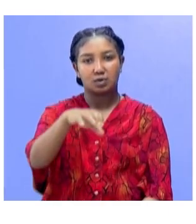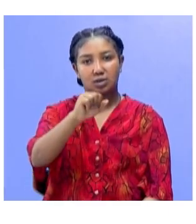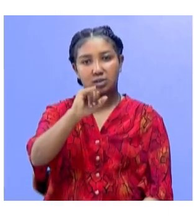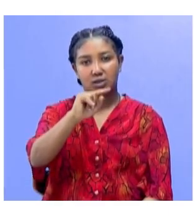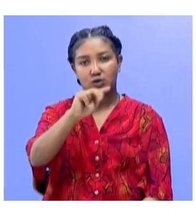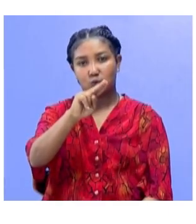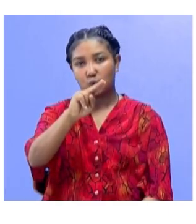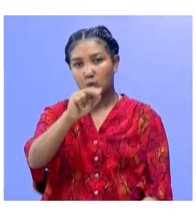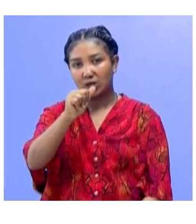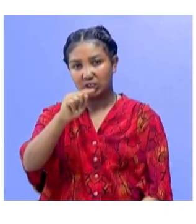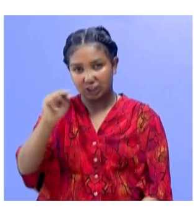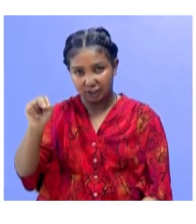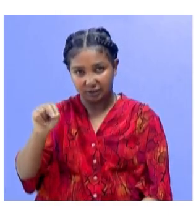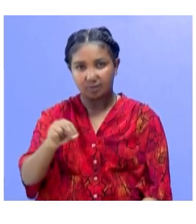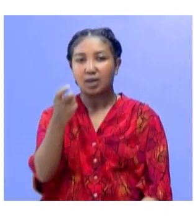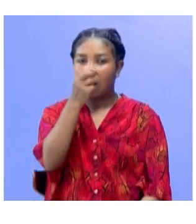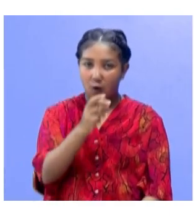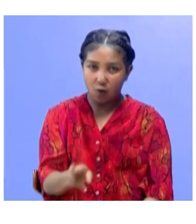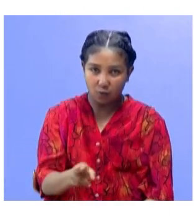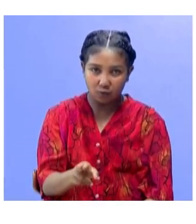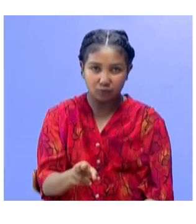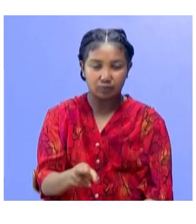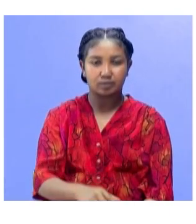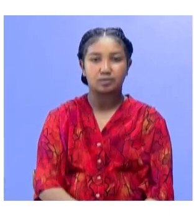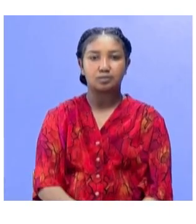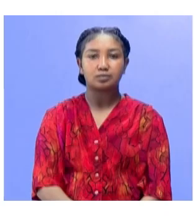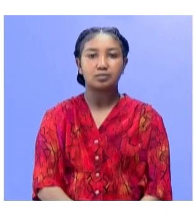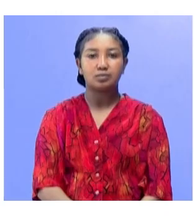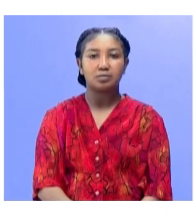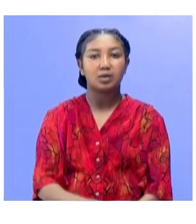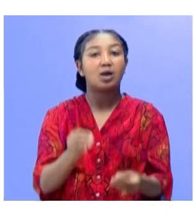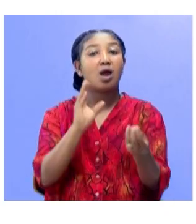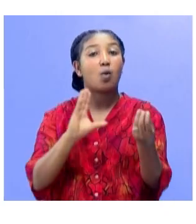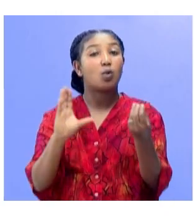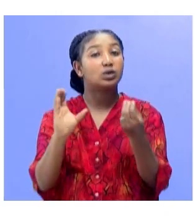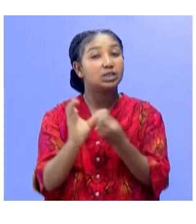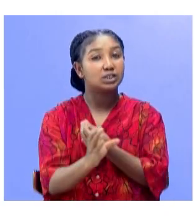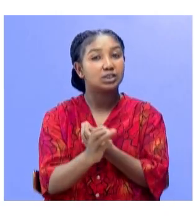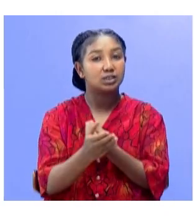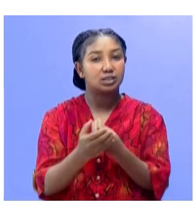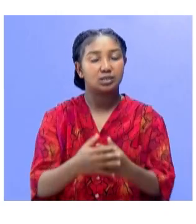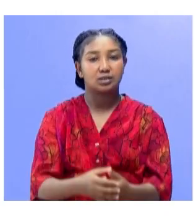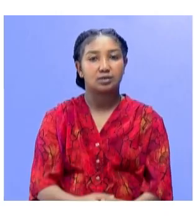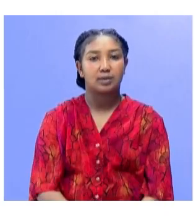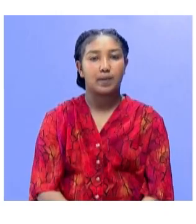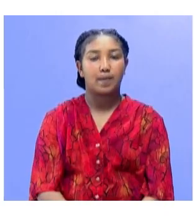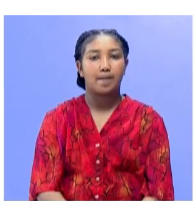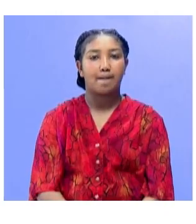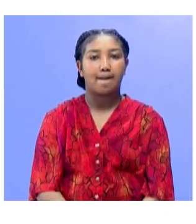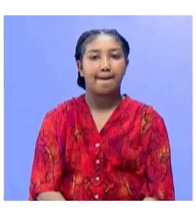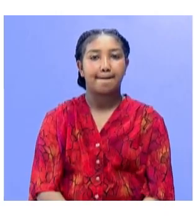a situation, or a condition which is set.